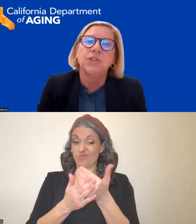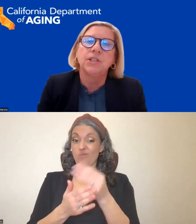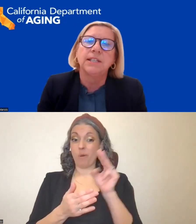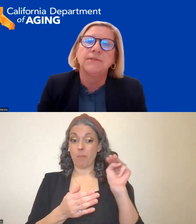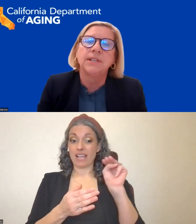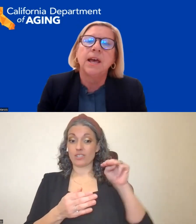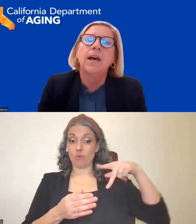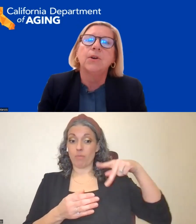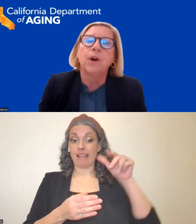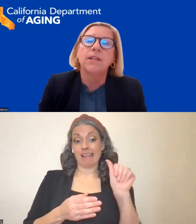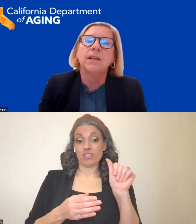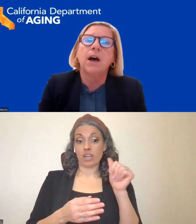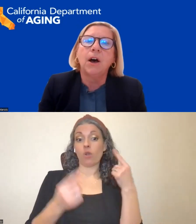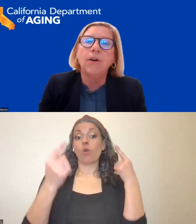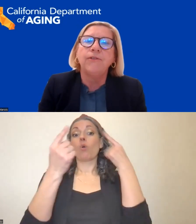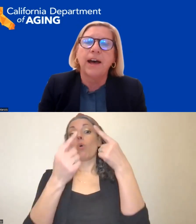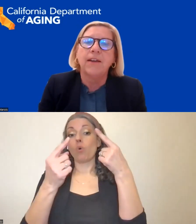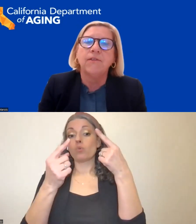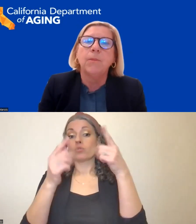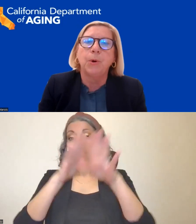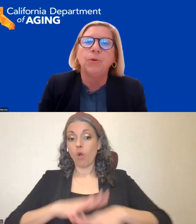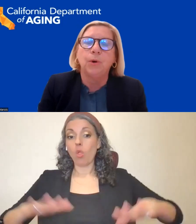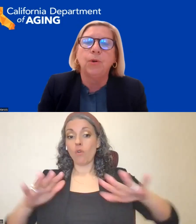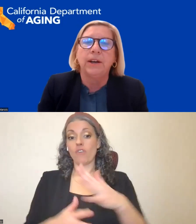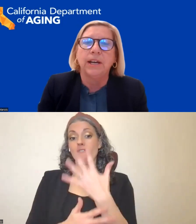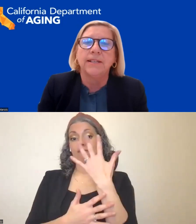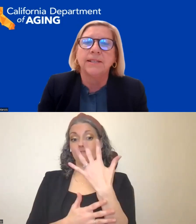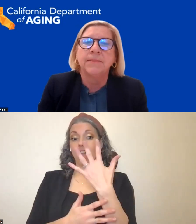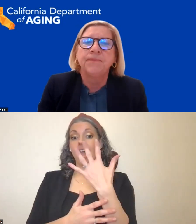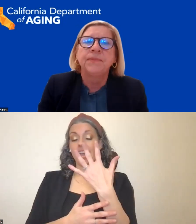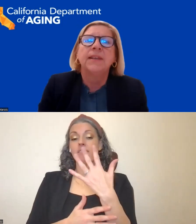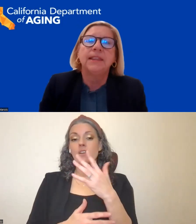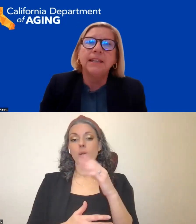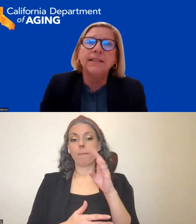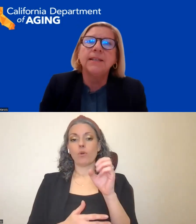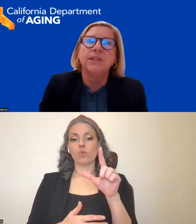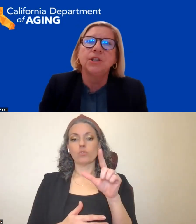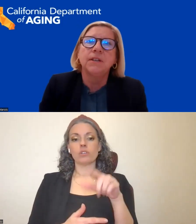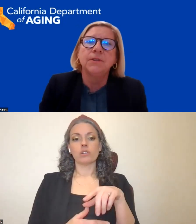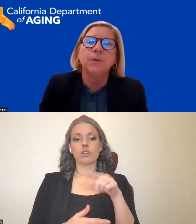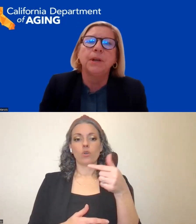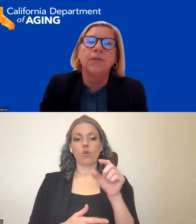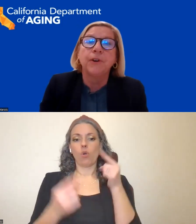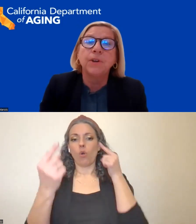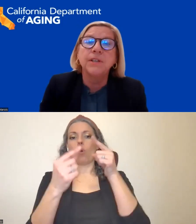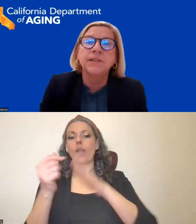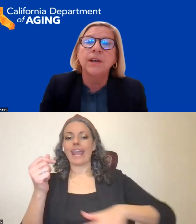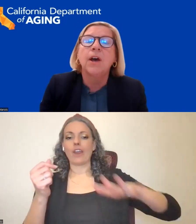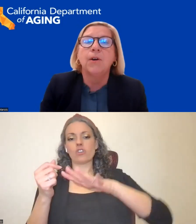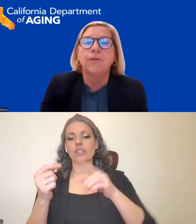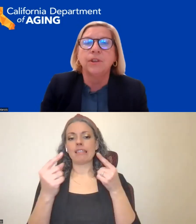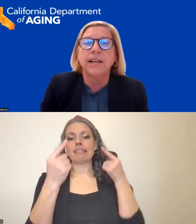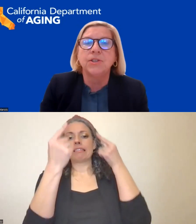Aging initiatives across all 5 bold goal areas. These initiatives will be our